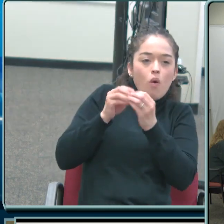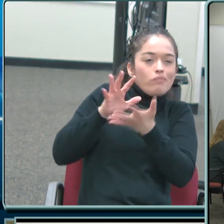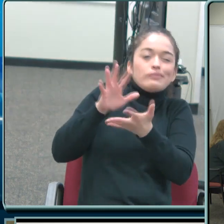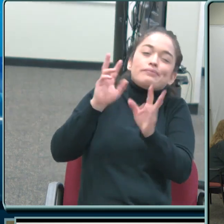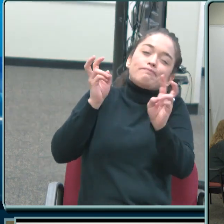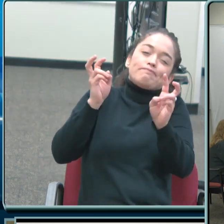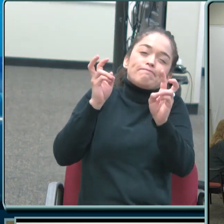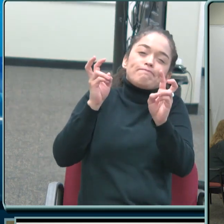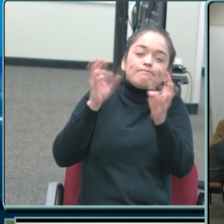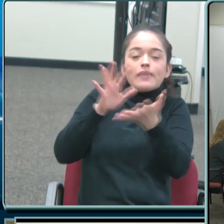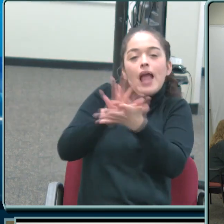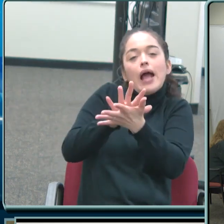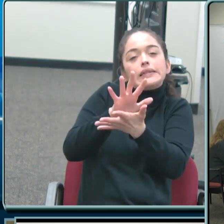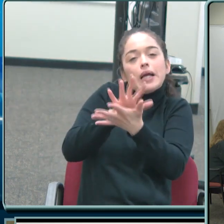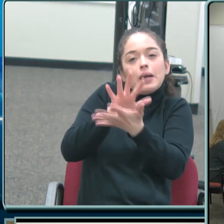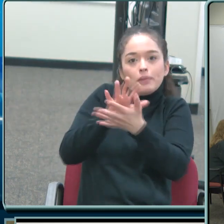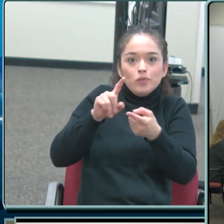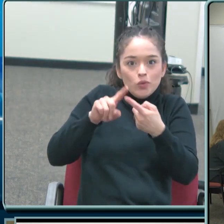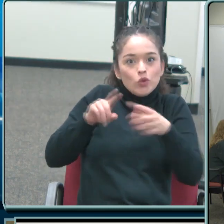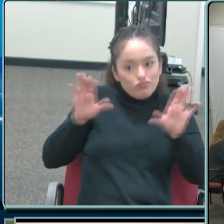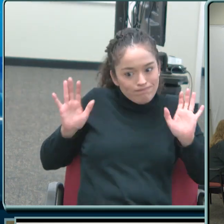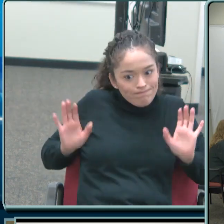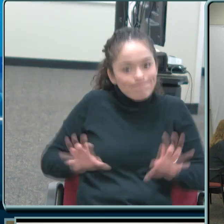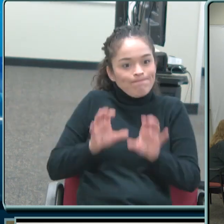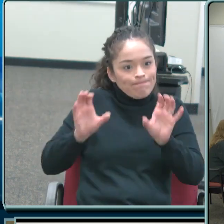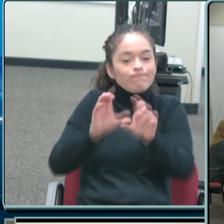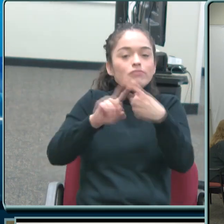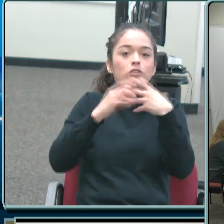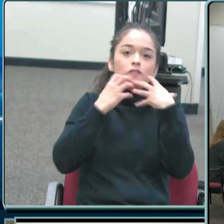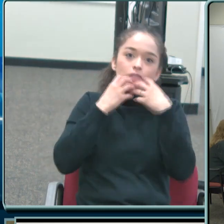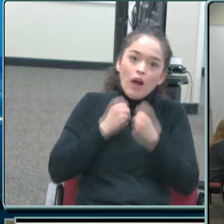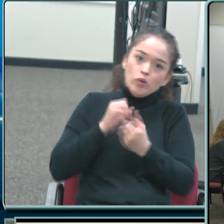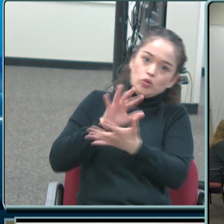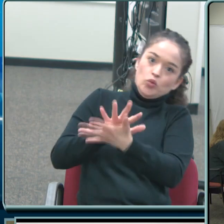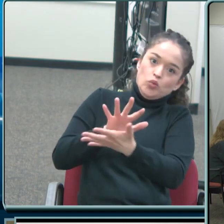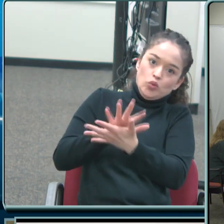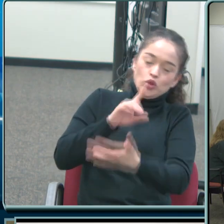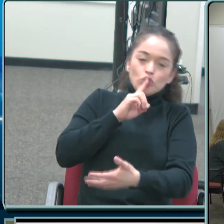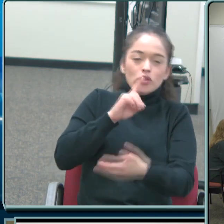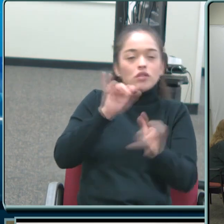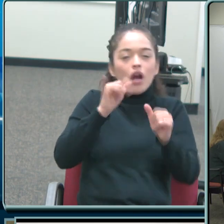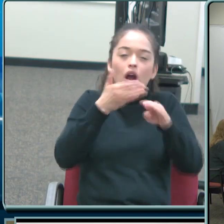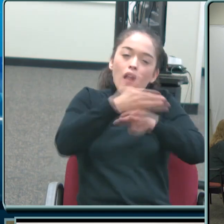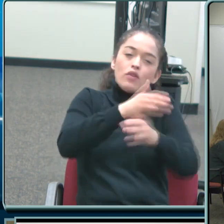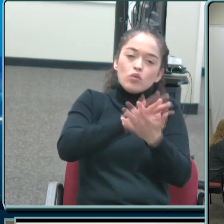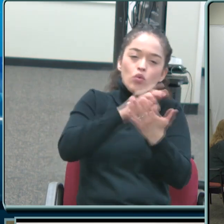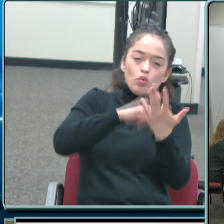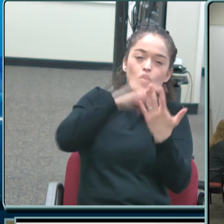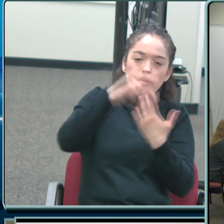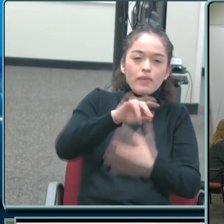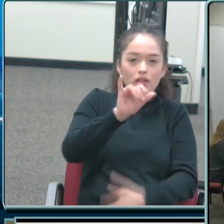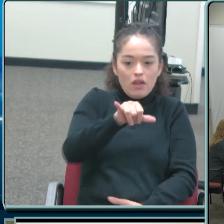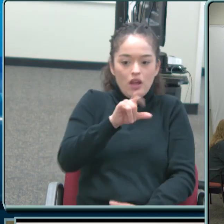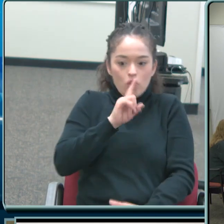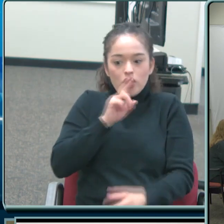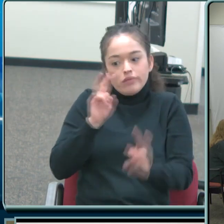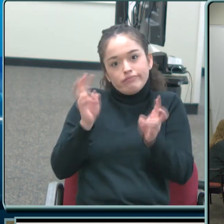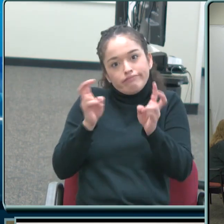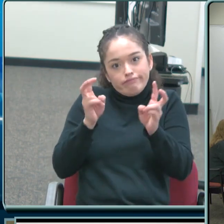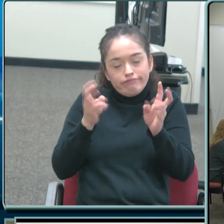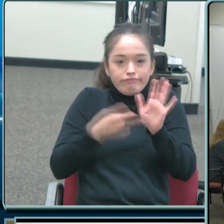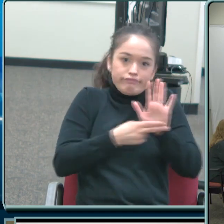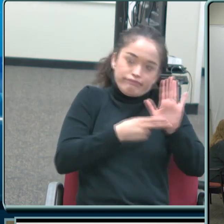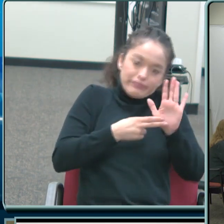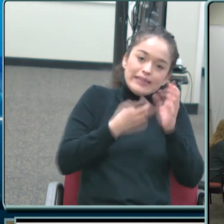academically kind of pushed to really value academics. Kind of after-school programs like that tend to be considered among